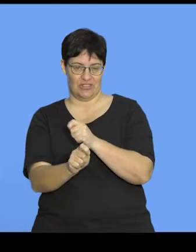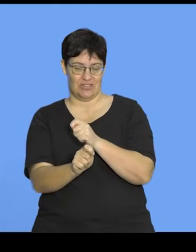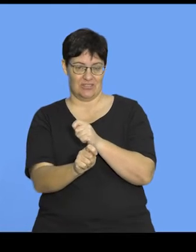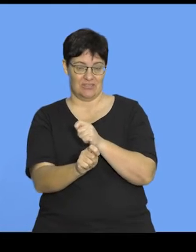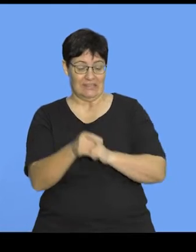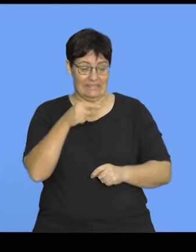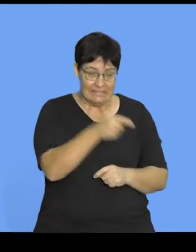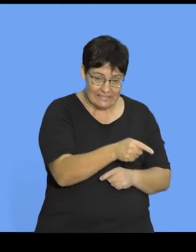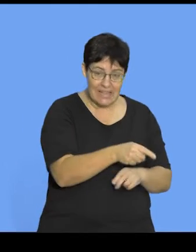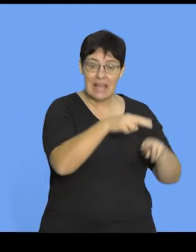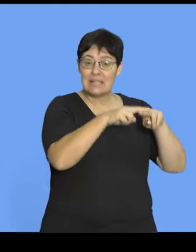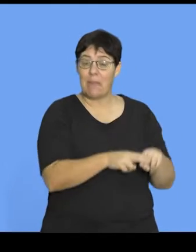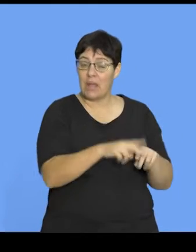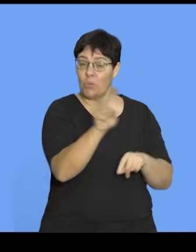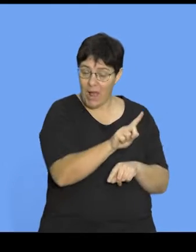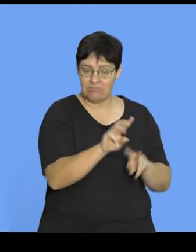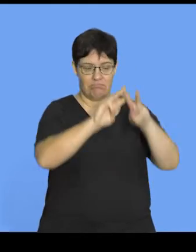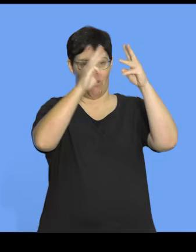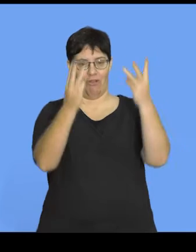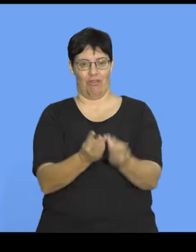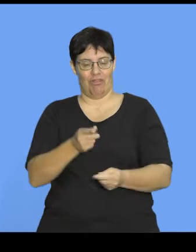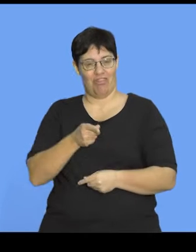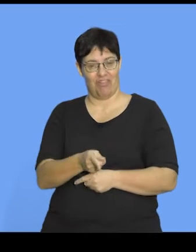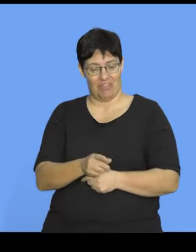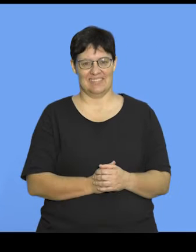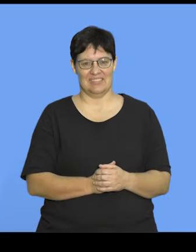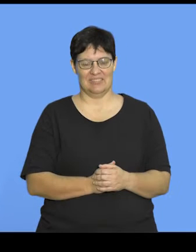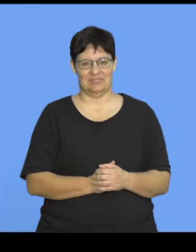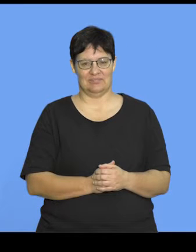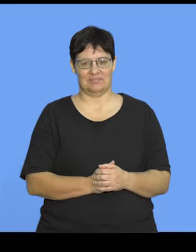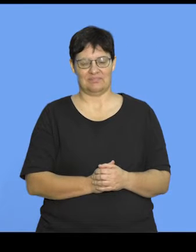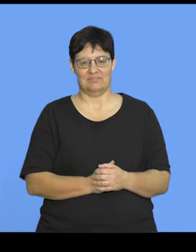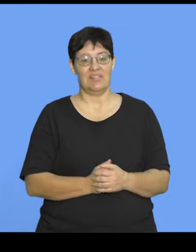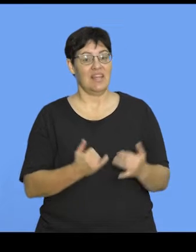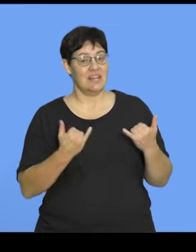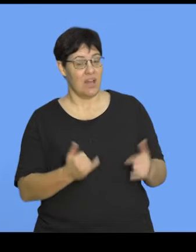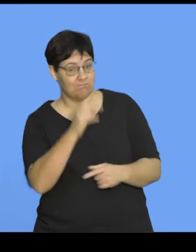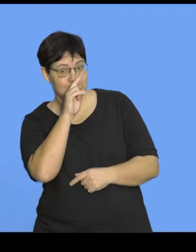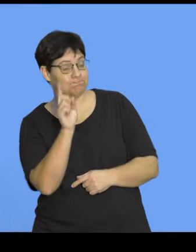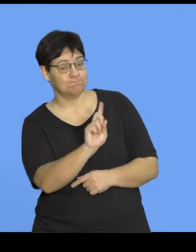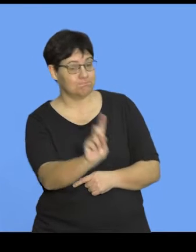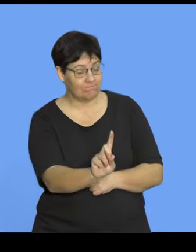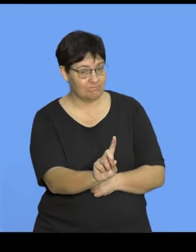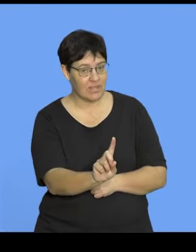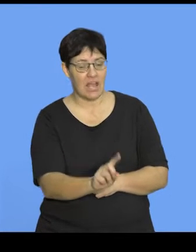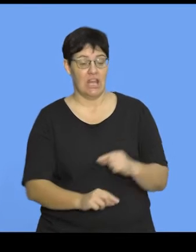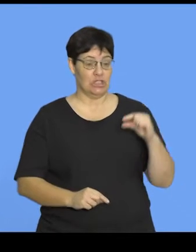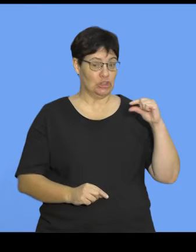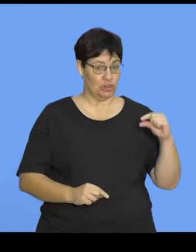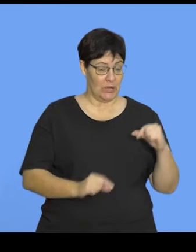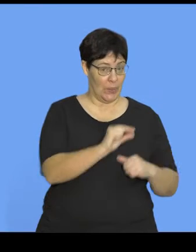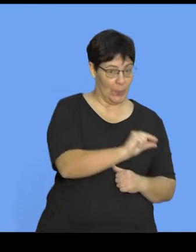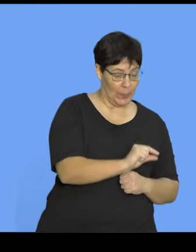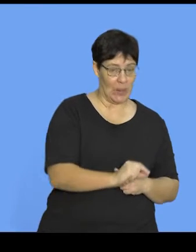completely dependent on the planet. We now need to look at the difference between little g